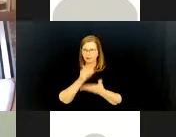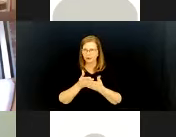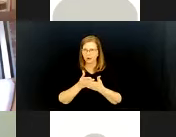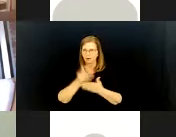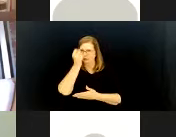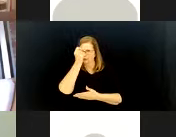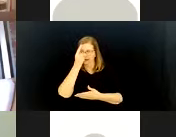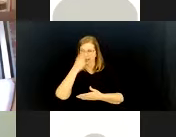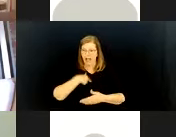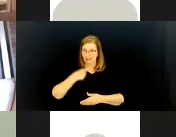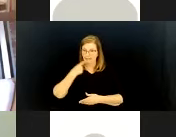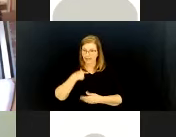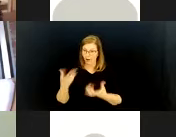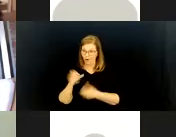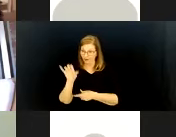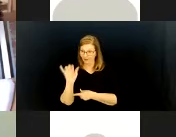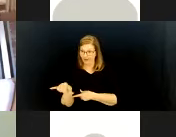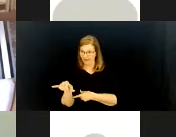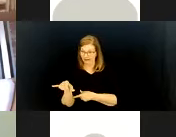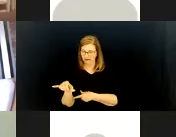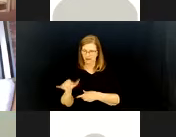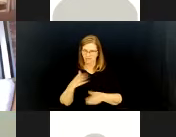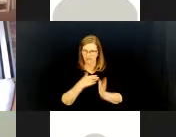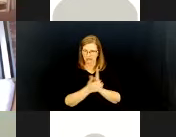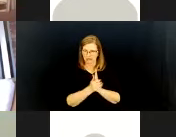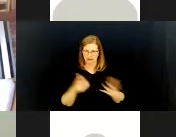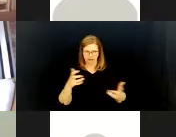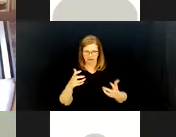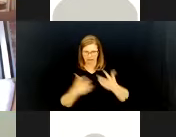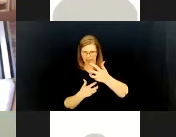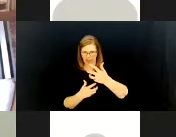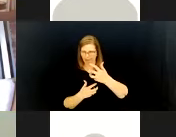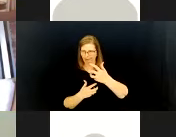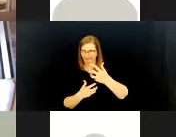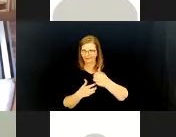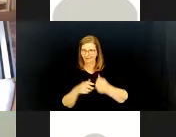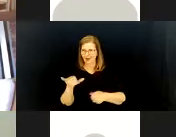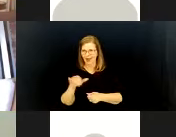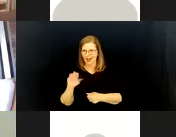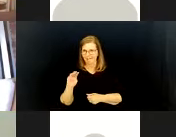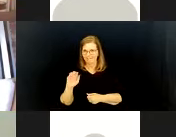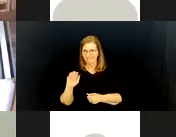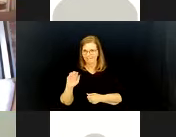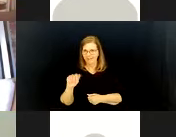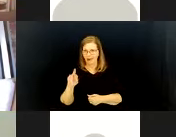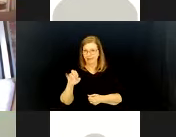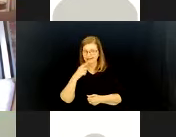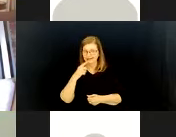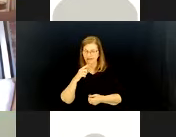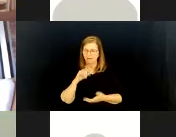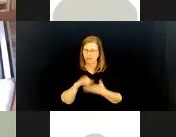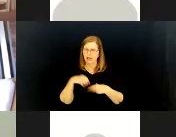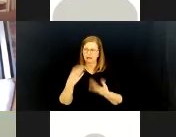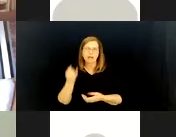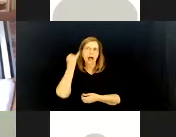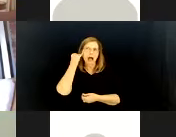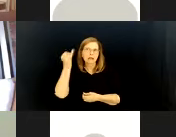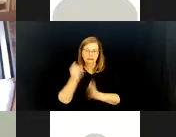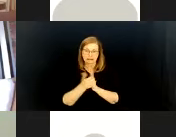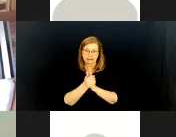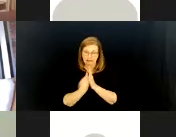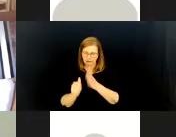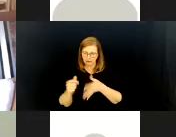to do and then their skills. So like Mallory mentioned, this shows you, gives you some ideas of some skills, and those